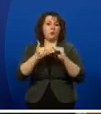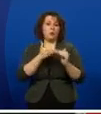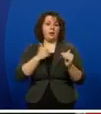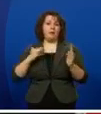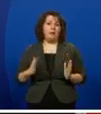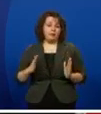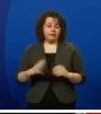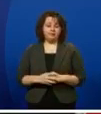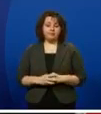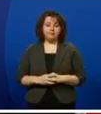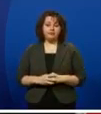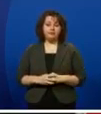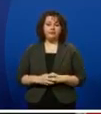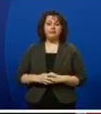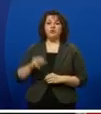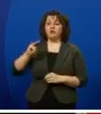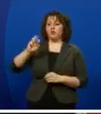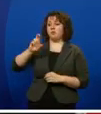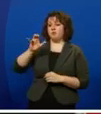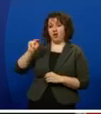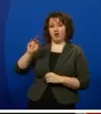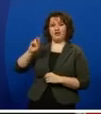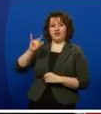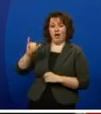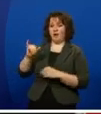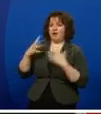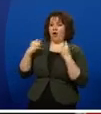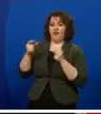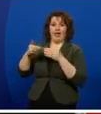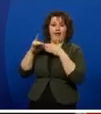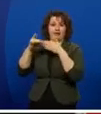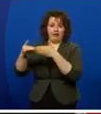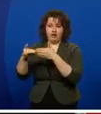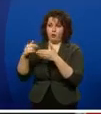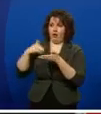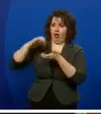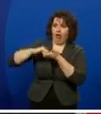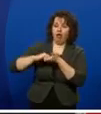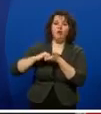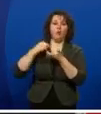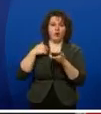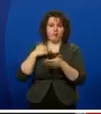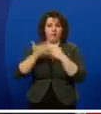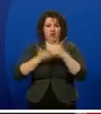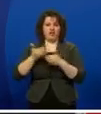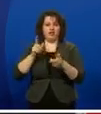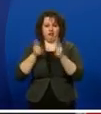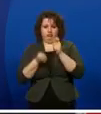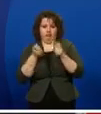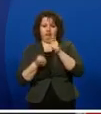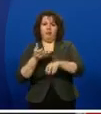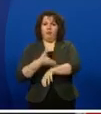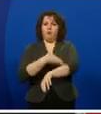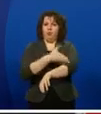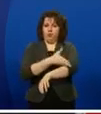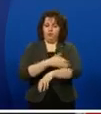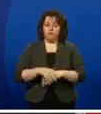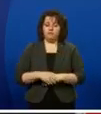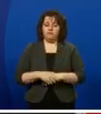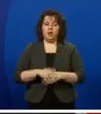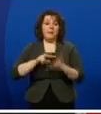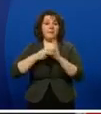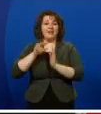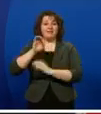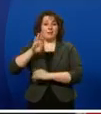And together with Marion County Health's leadership, we continue to revise and improve the process. So, on February